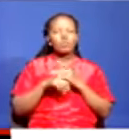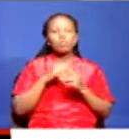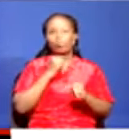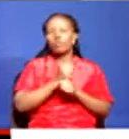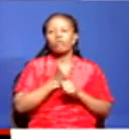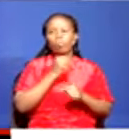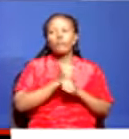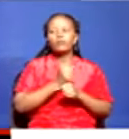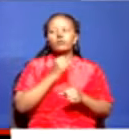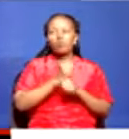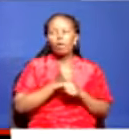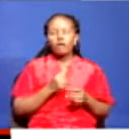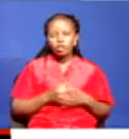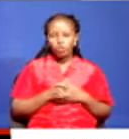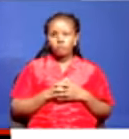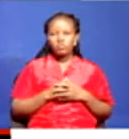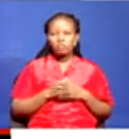enterprises